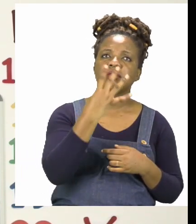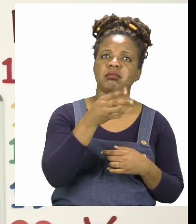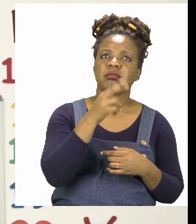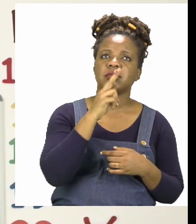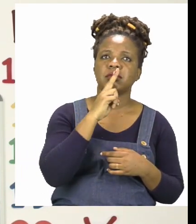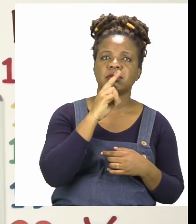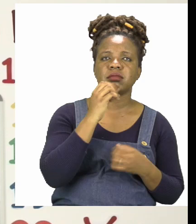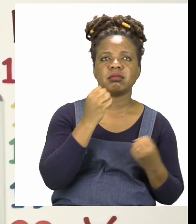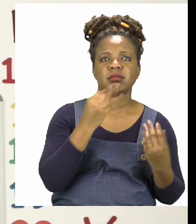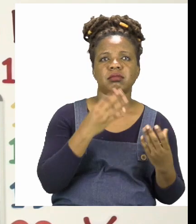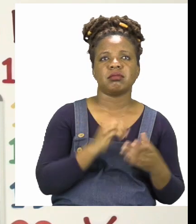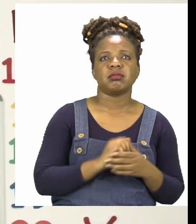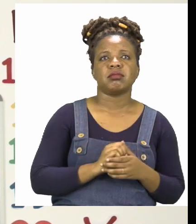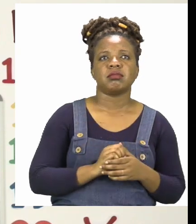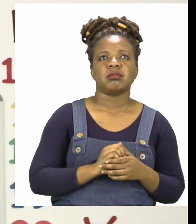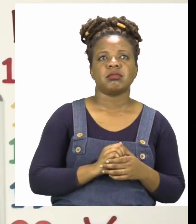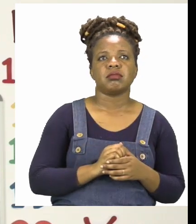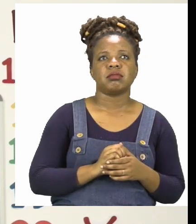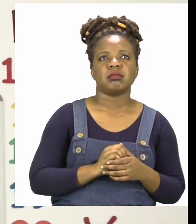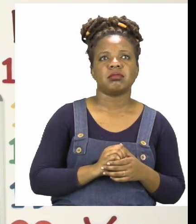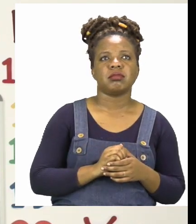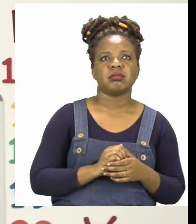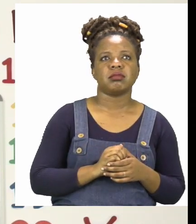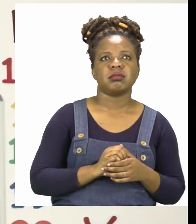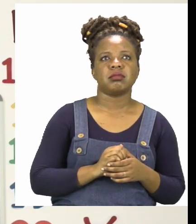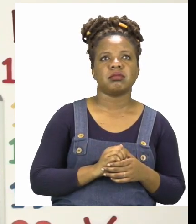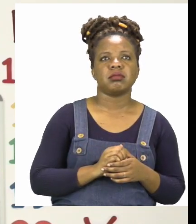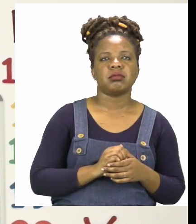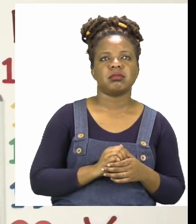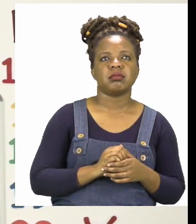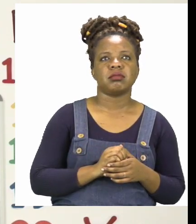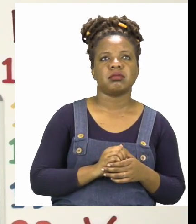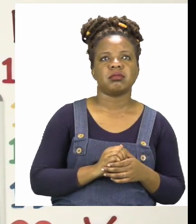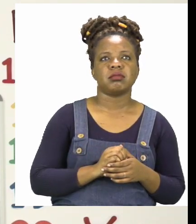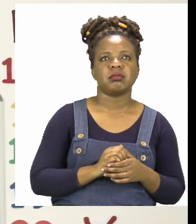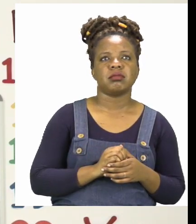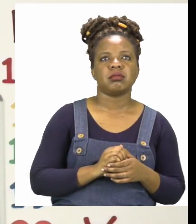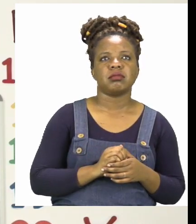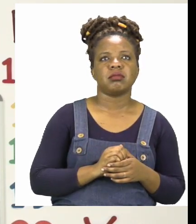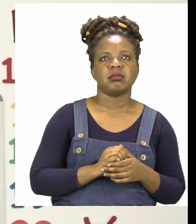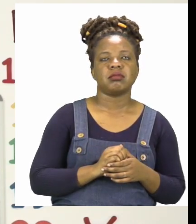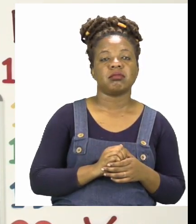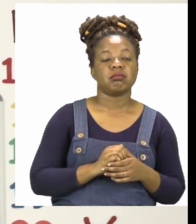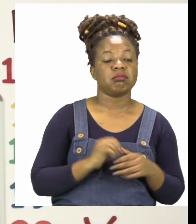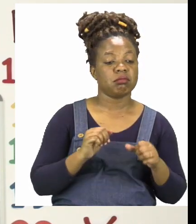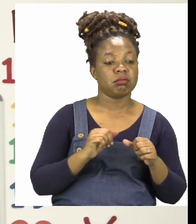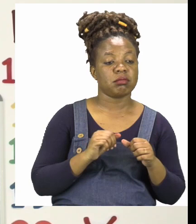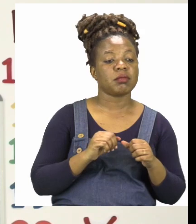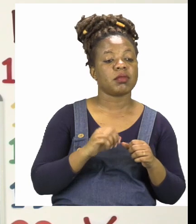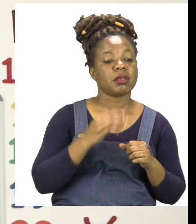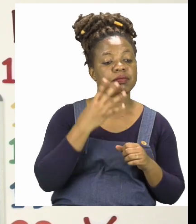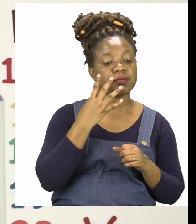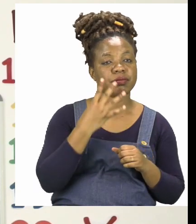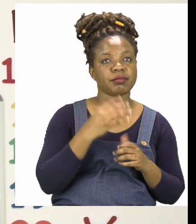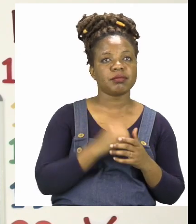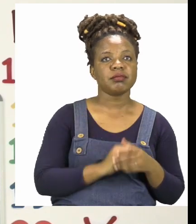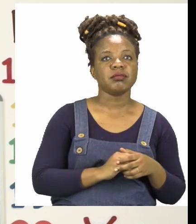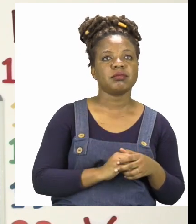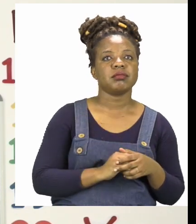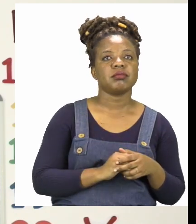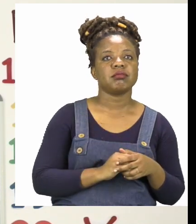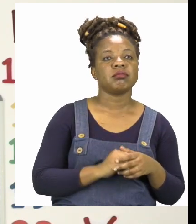as we are taking away, that means we are counting backwards. We are still working with the number 4, so I'm going to continue with my